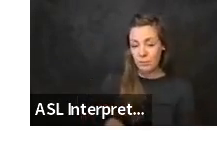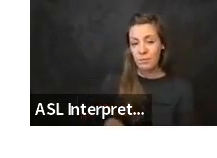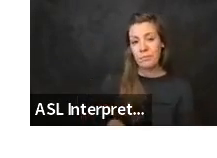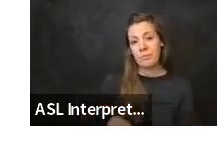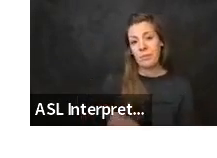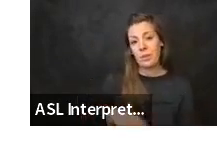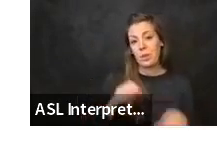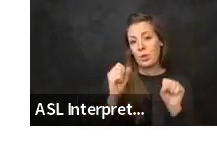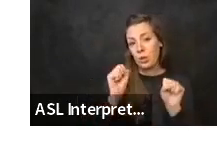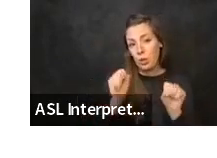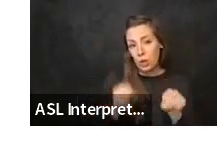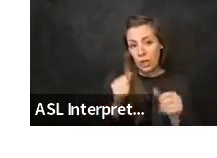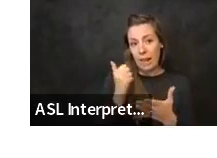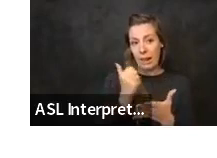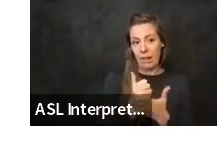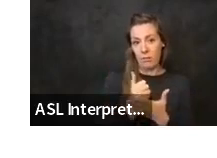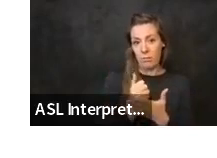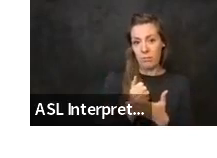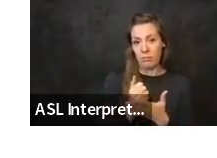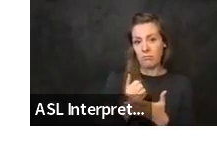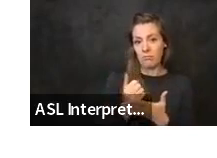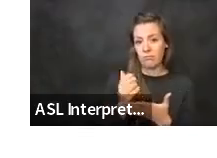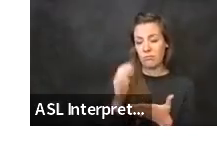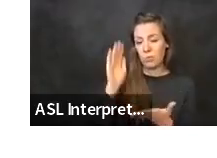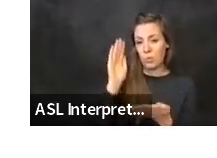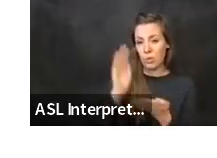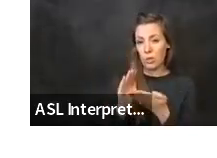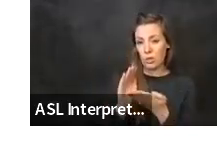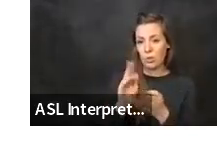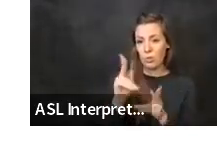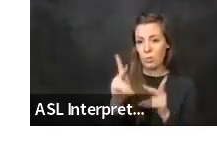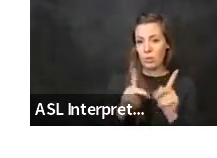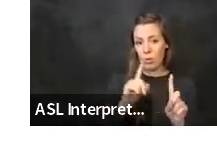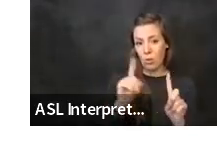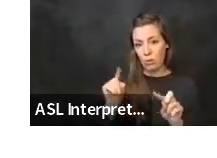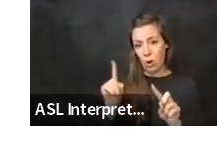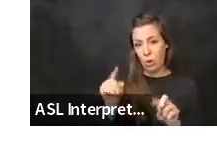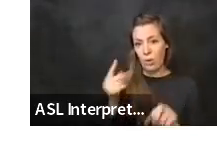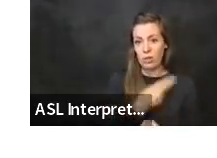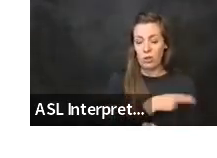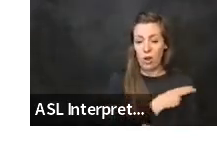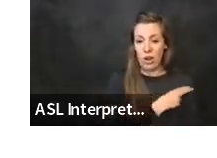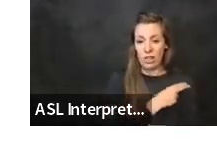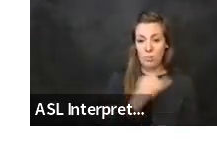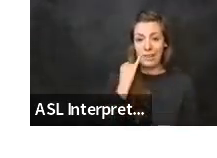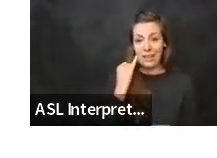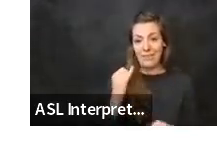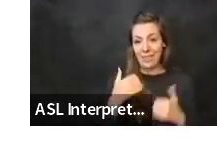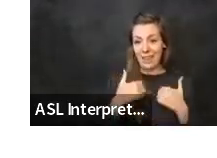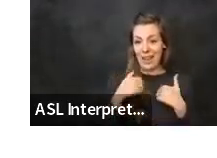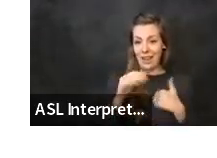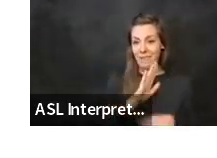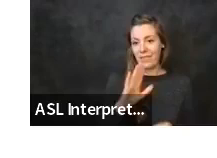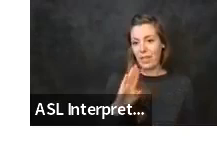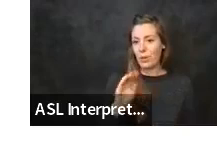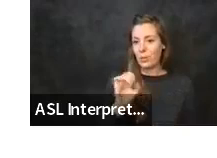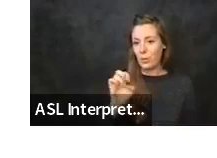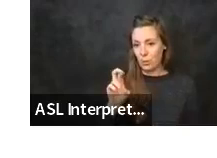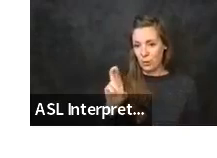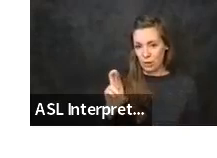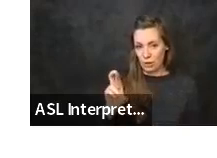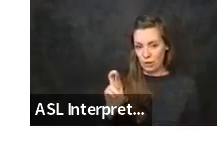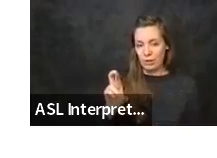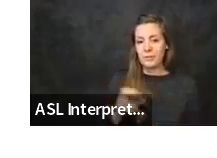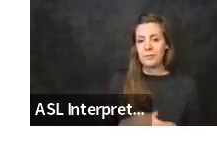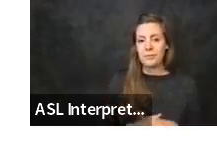boosted, we see hospitalizations below the peak. In this line, this dotted line is showing our peak hospitalizations